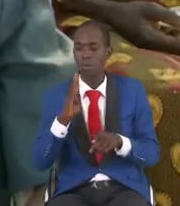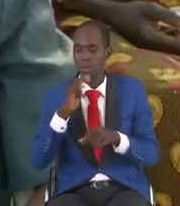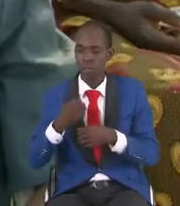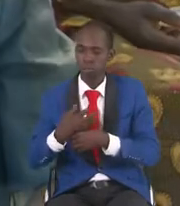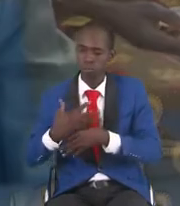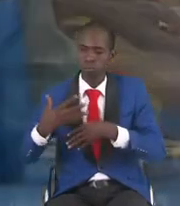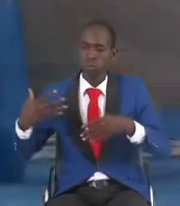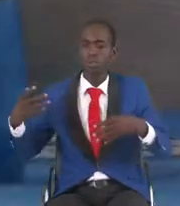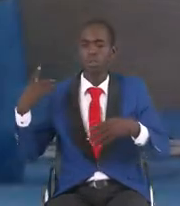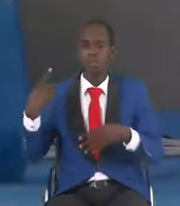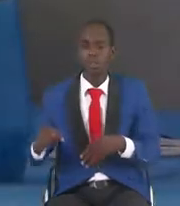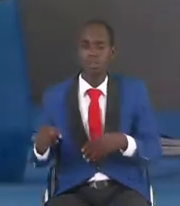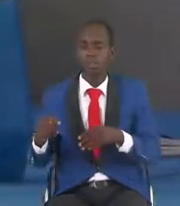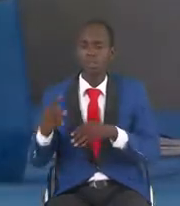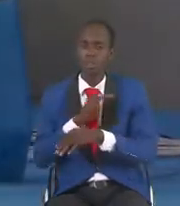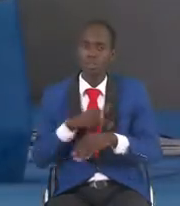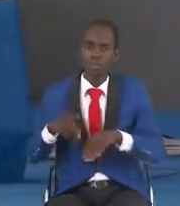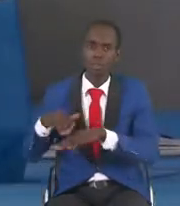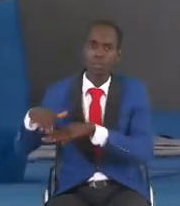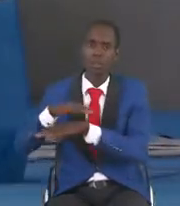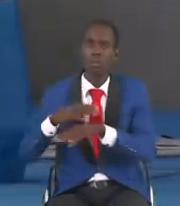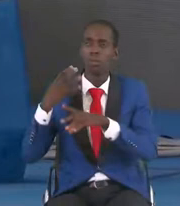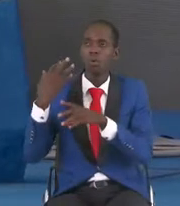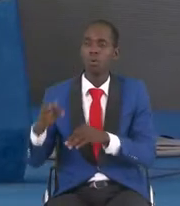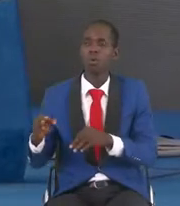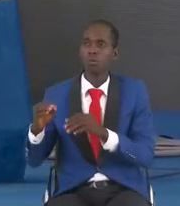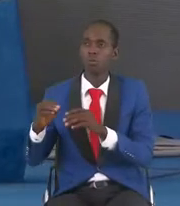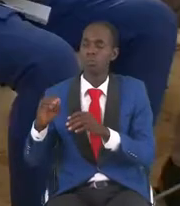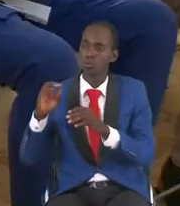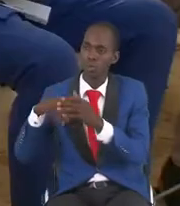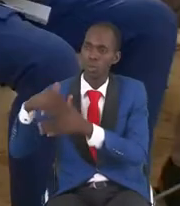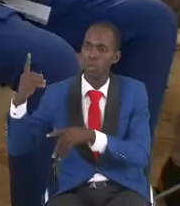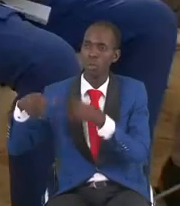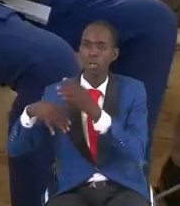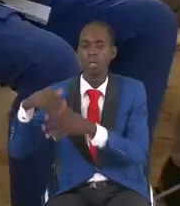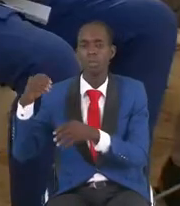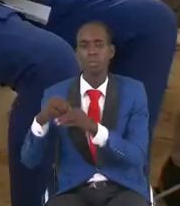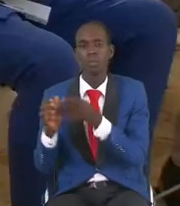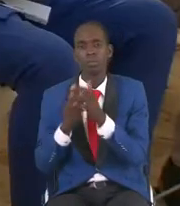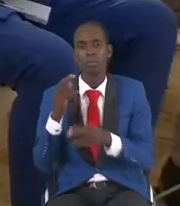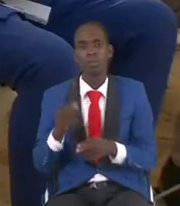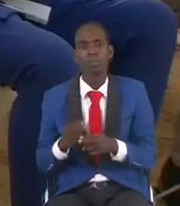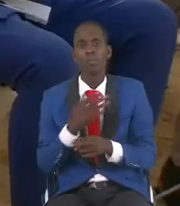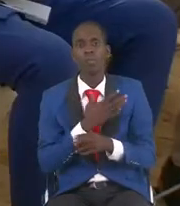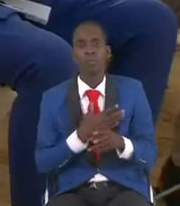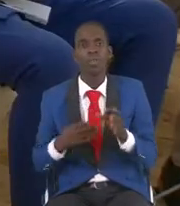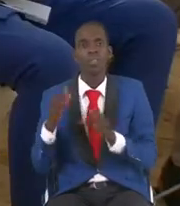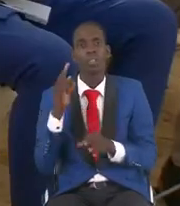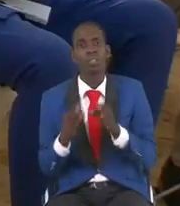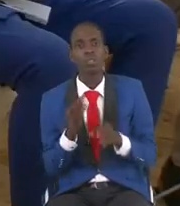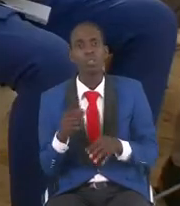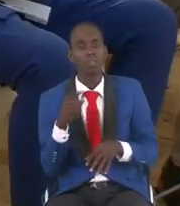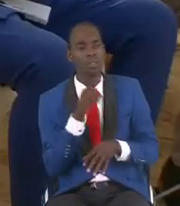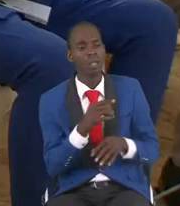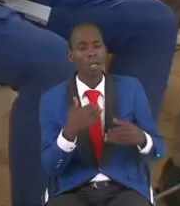the territory of reaching out in Jesus' name. And if they are developing new strategies to